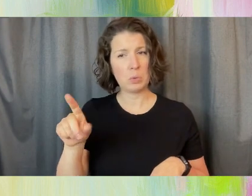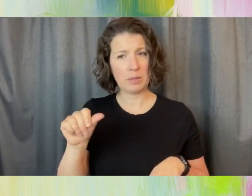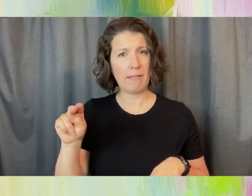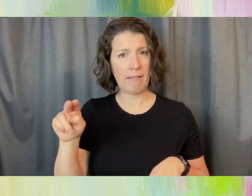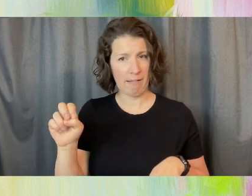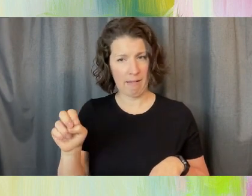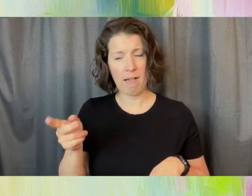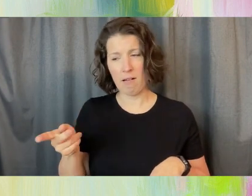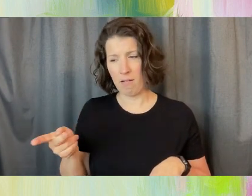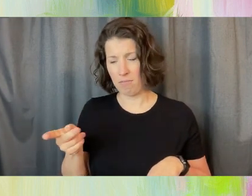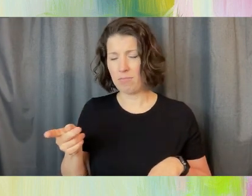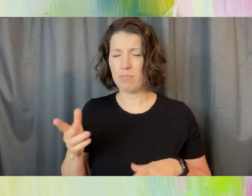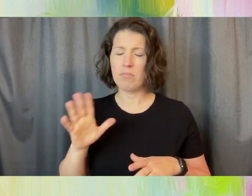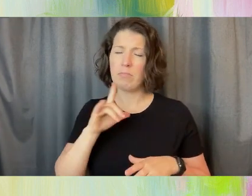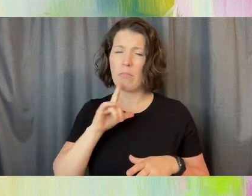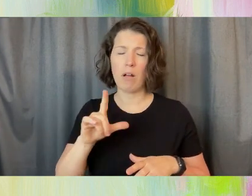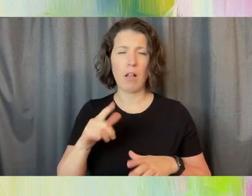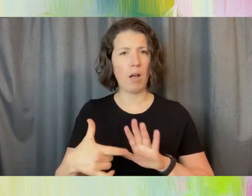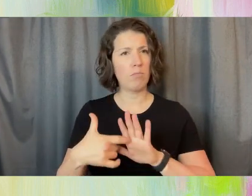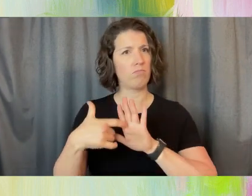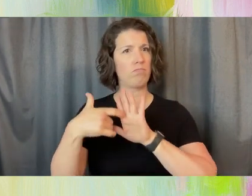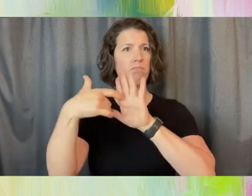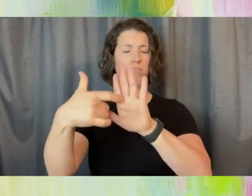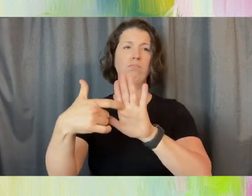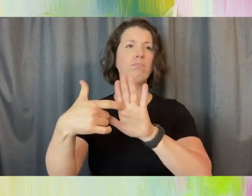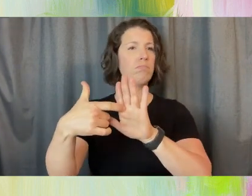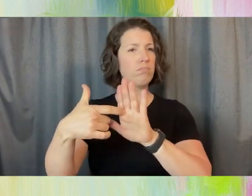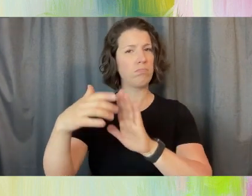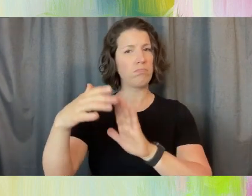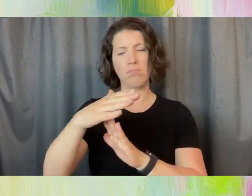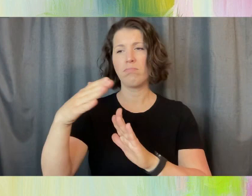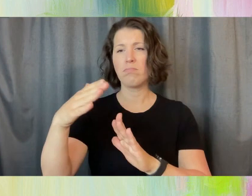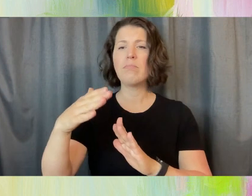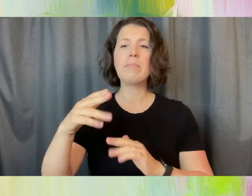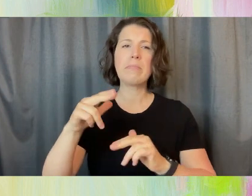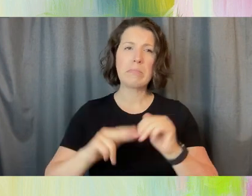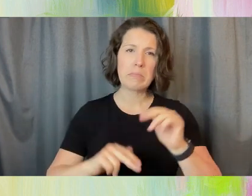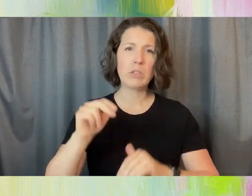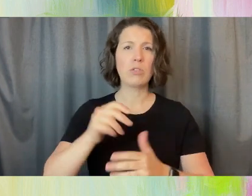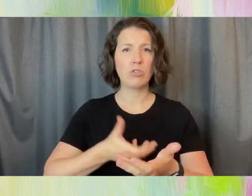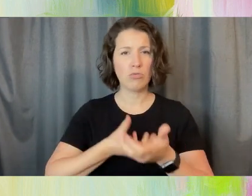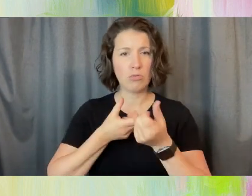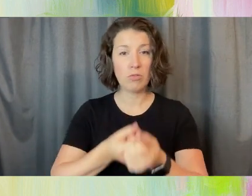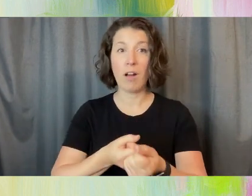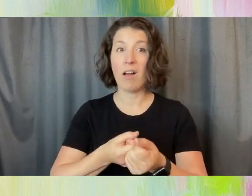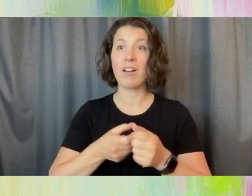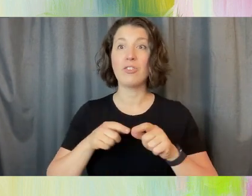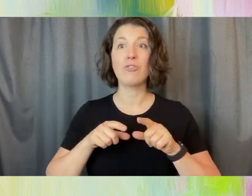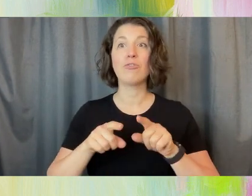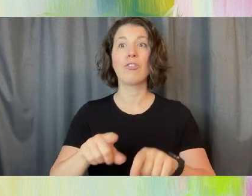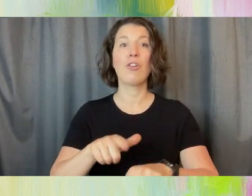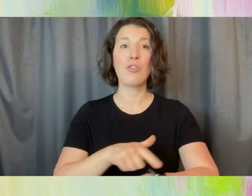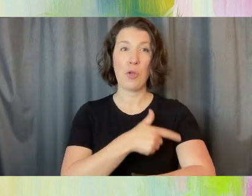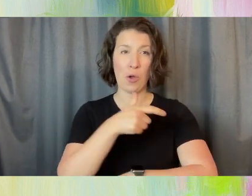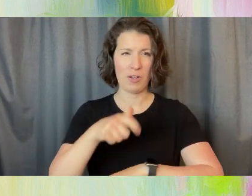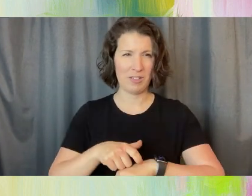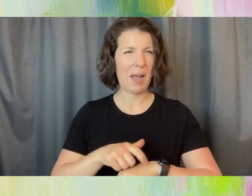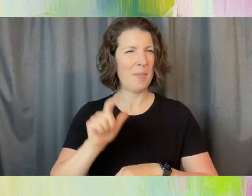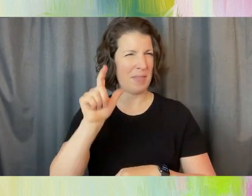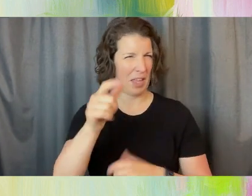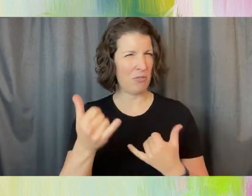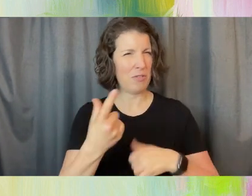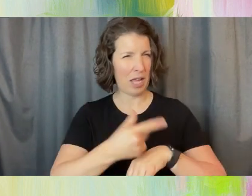are emblematic of this, of building trust over a very, very long time. You'll hear their story, but they've been working